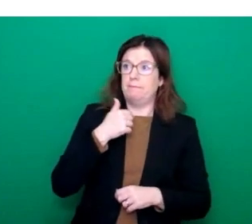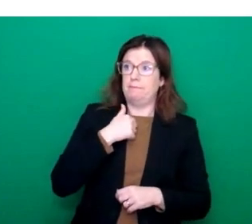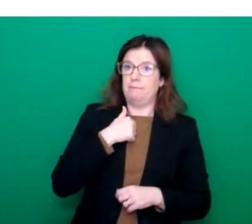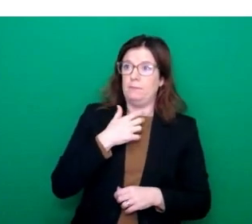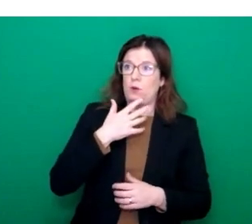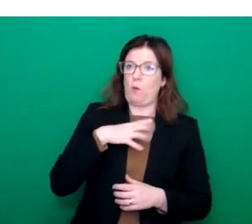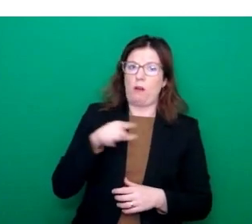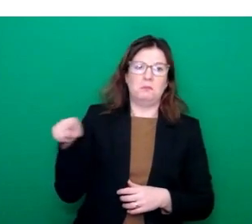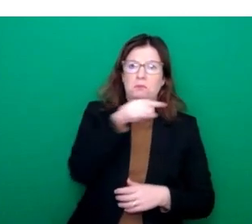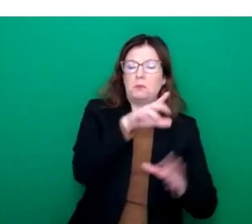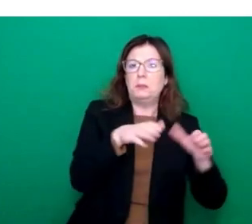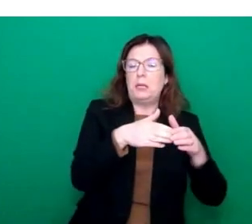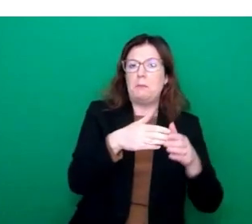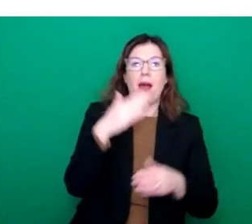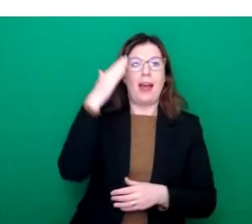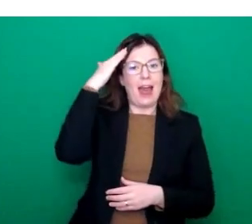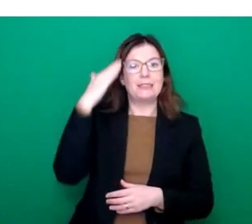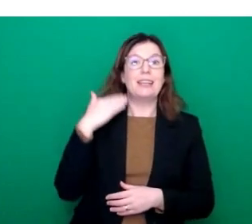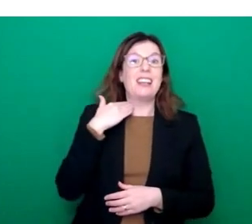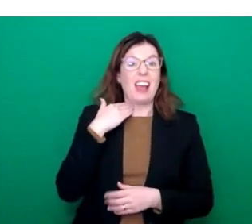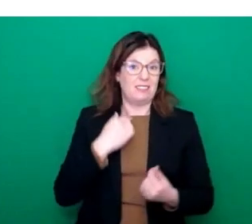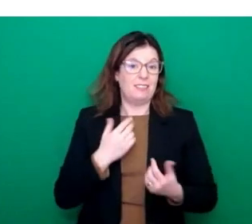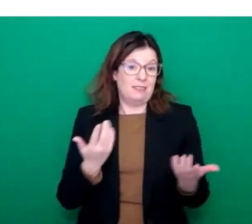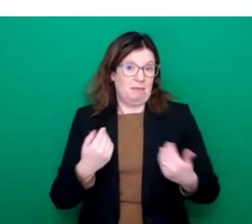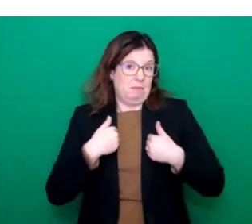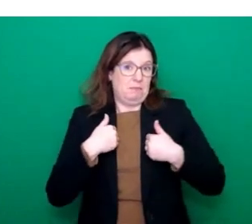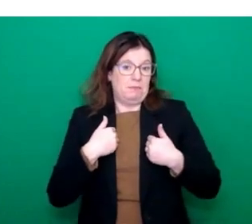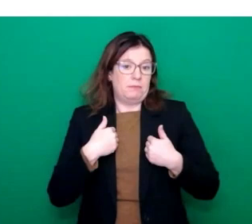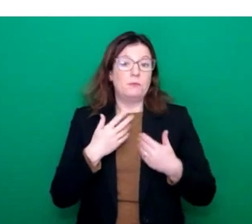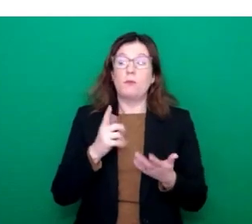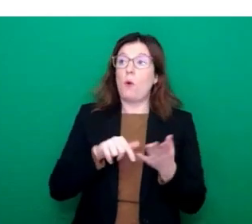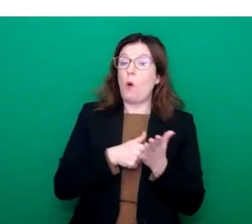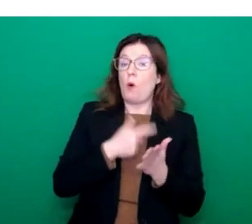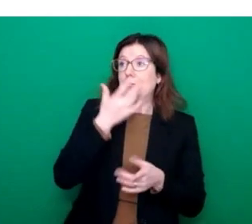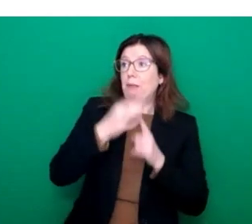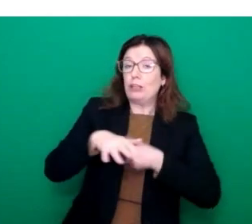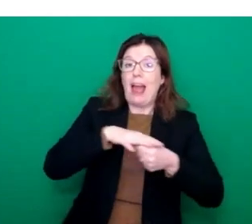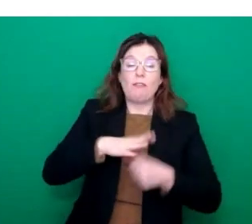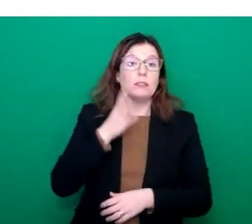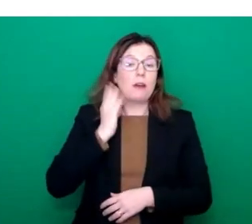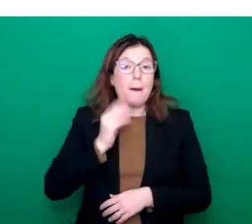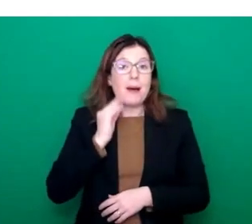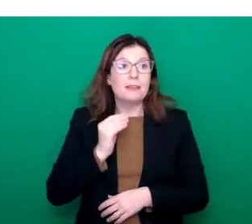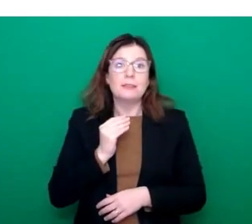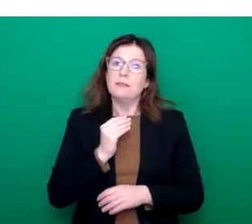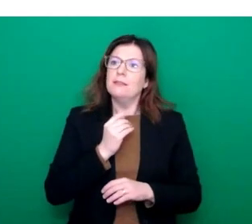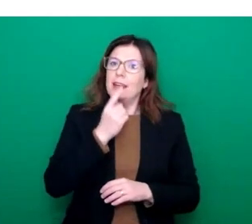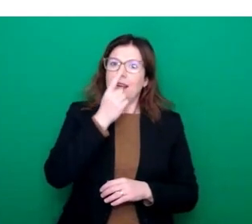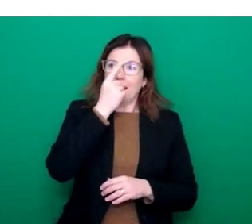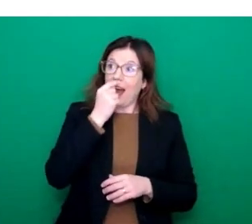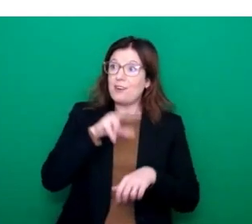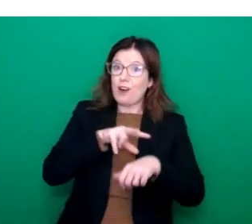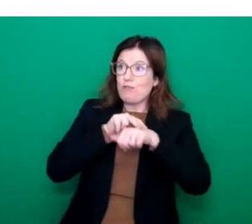neck, which is where I work clinically, or in diabetes, or in a range of different specialisms